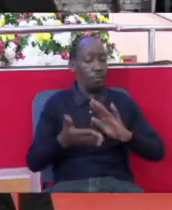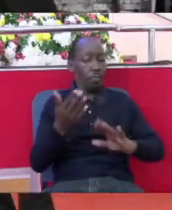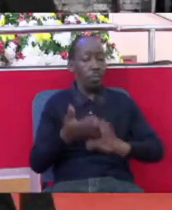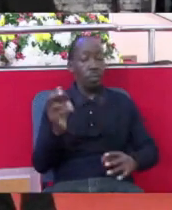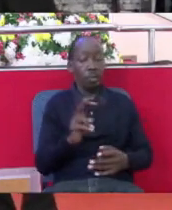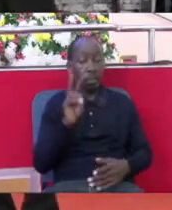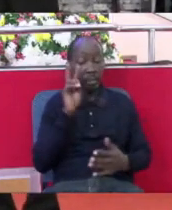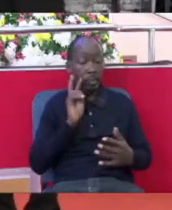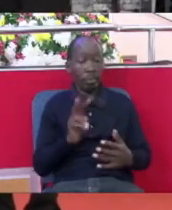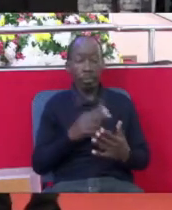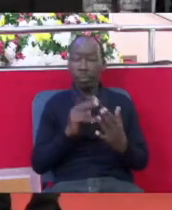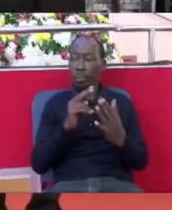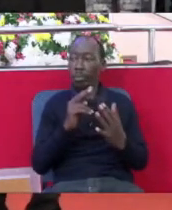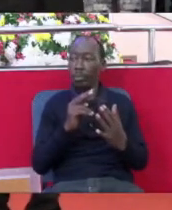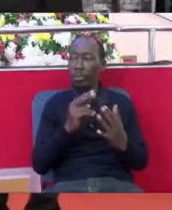just see the story.